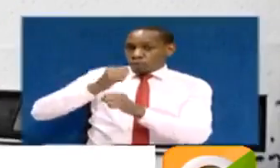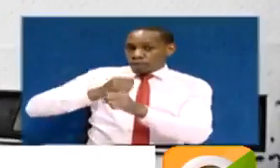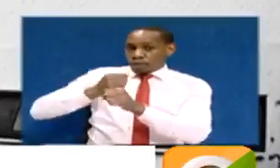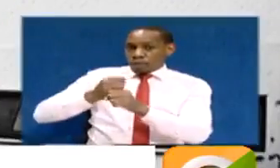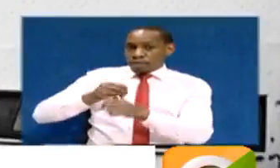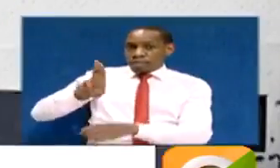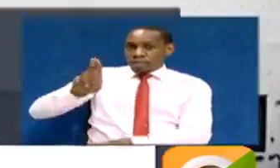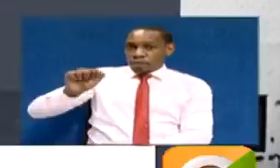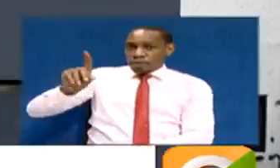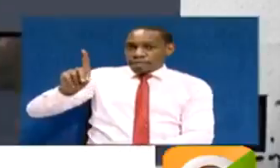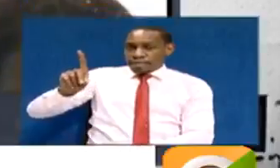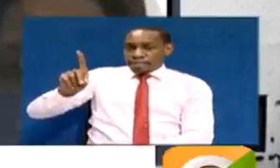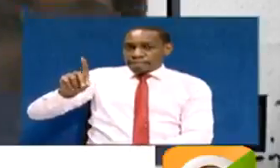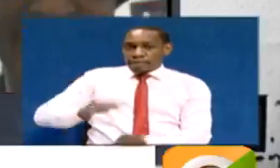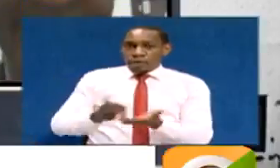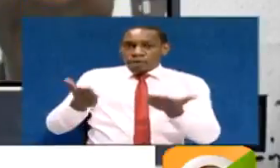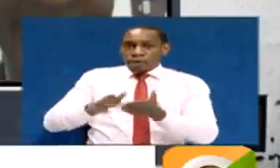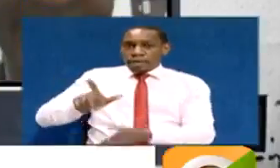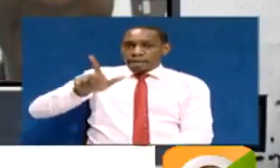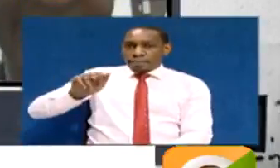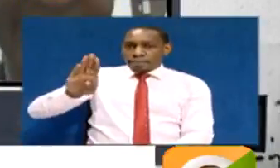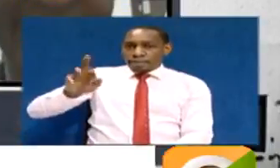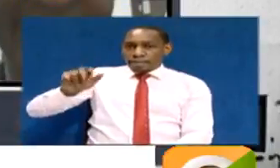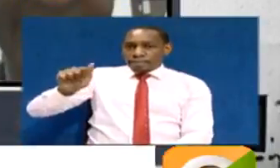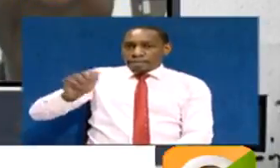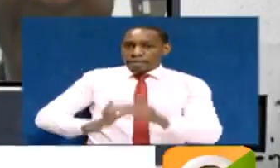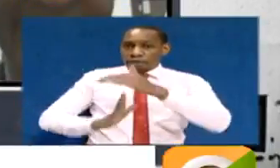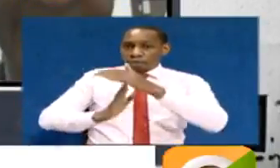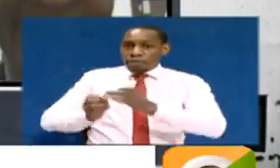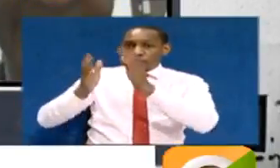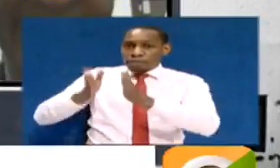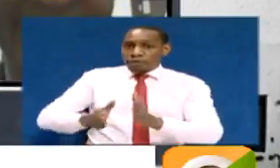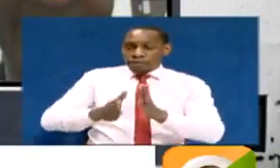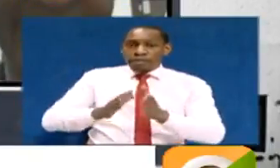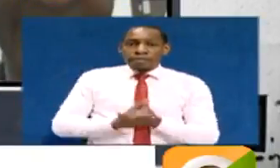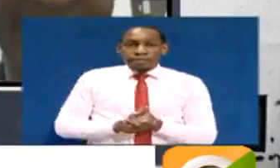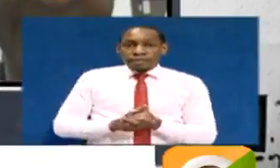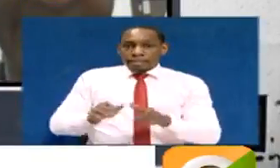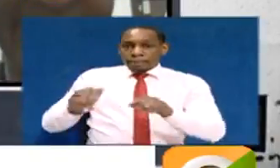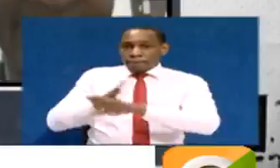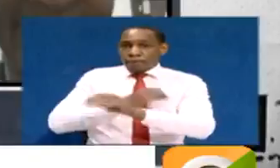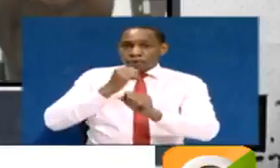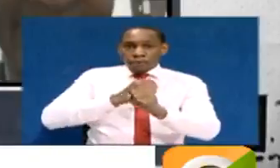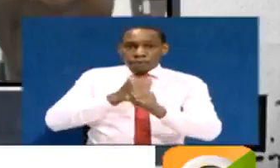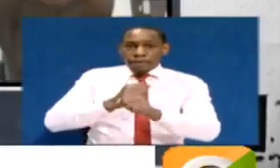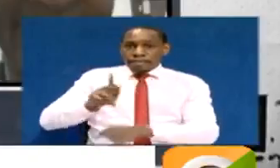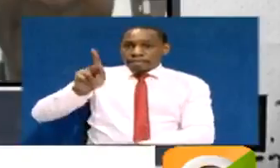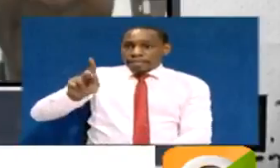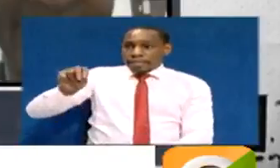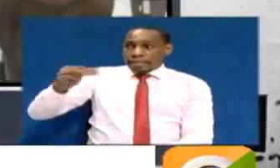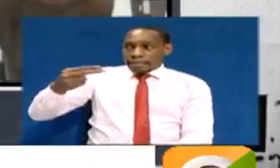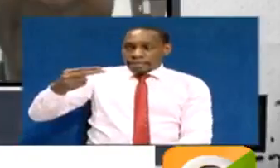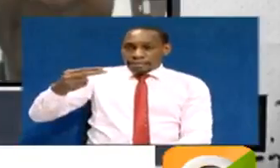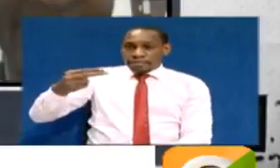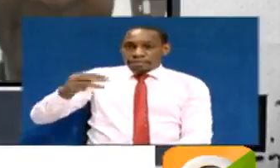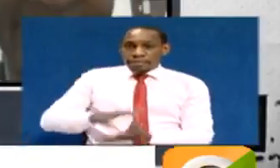worked with USAID Monrovia in Liberia as a senior acquisition and assistance specialist. She previously worked at the Kenyatta National